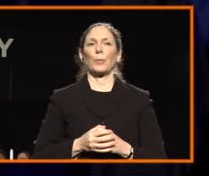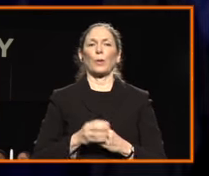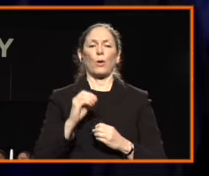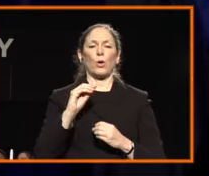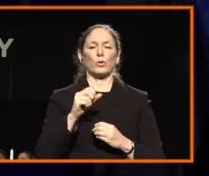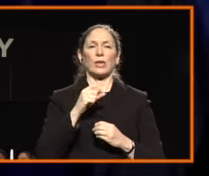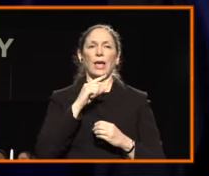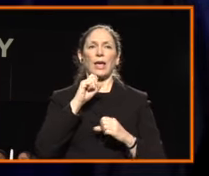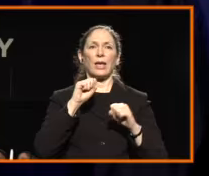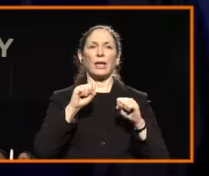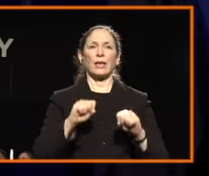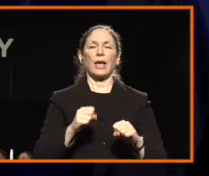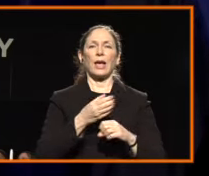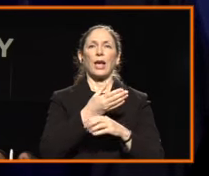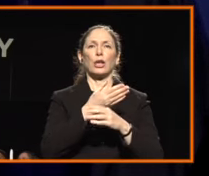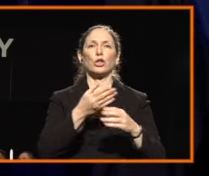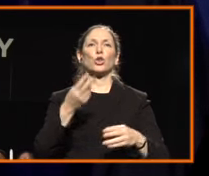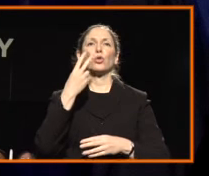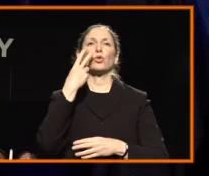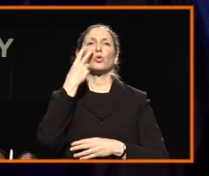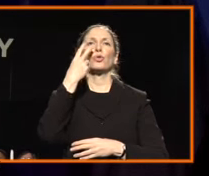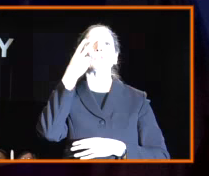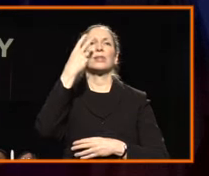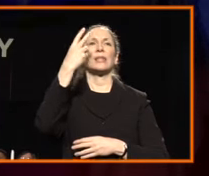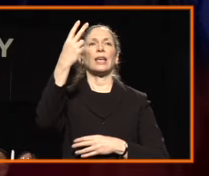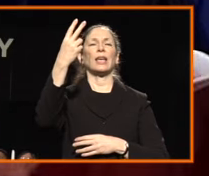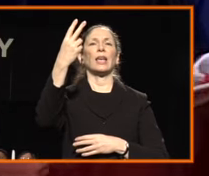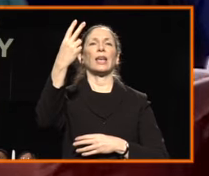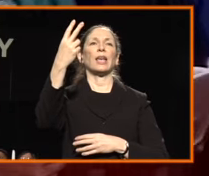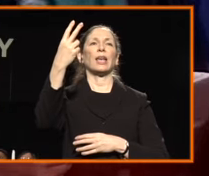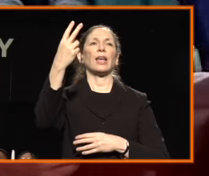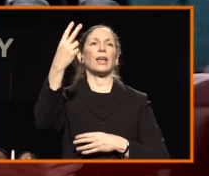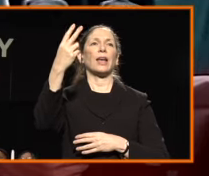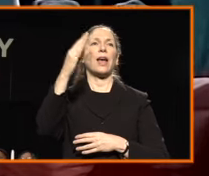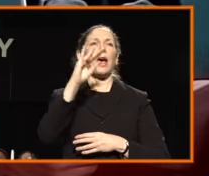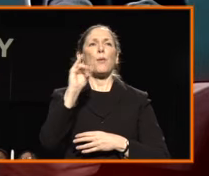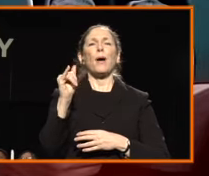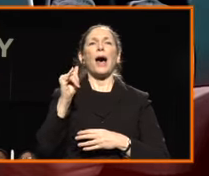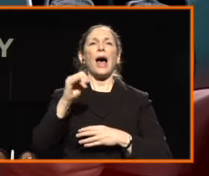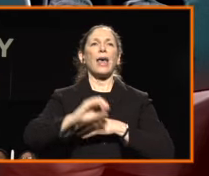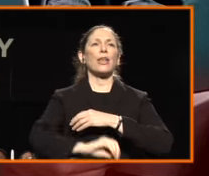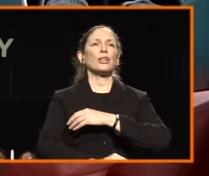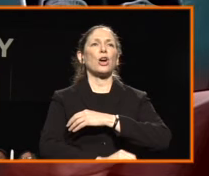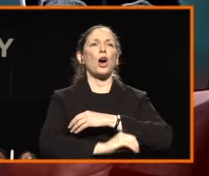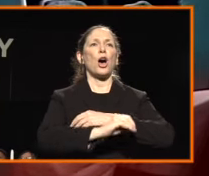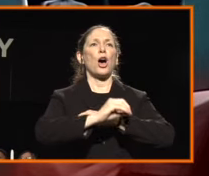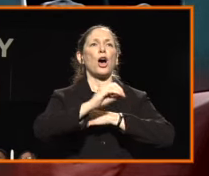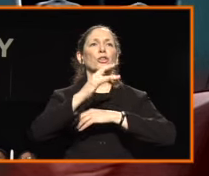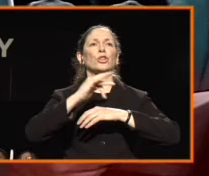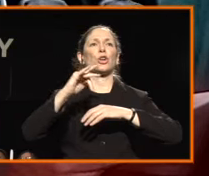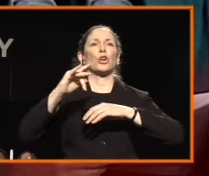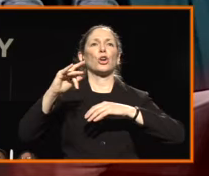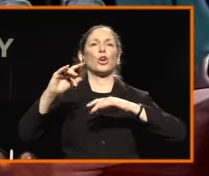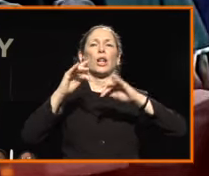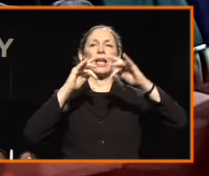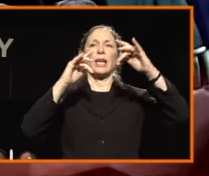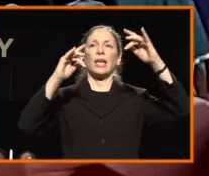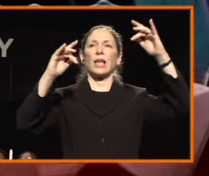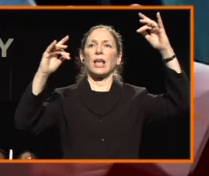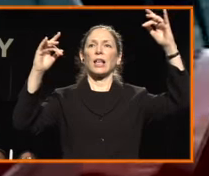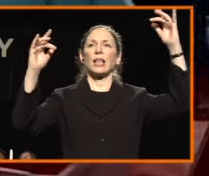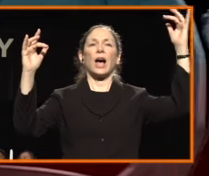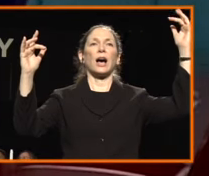Oh, say can you see by the dawn's